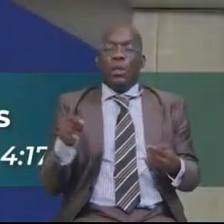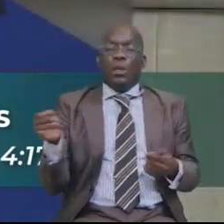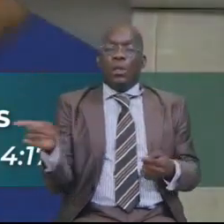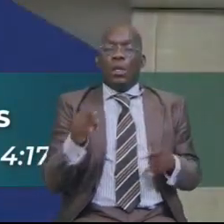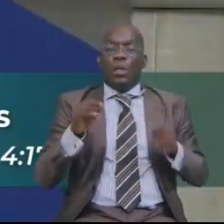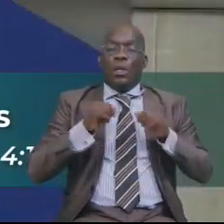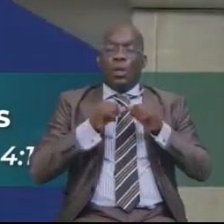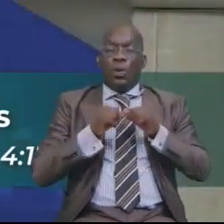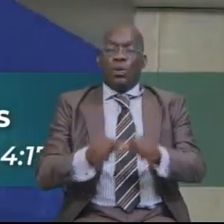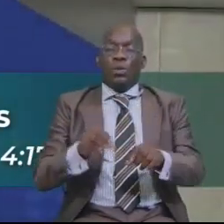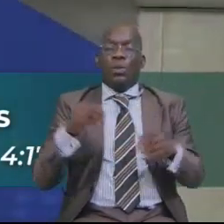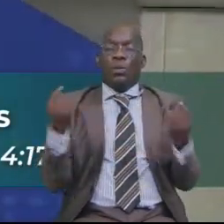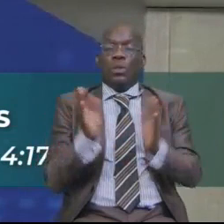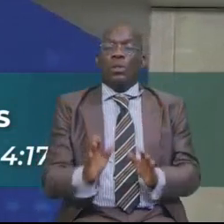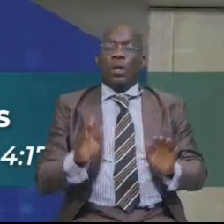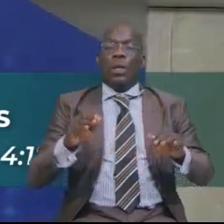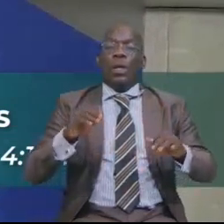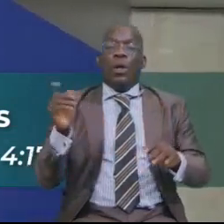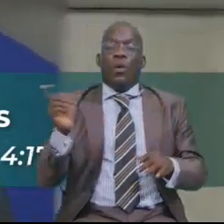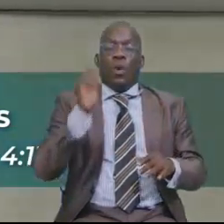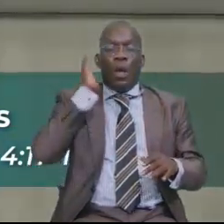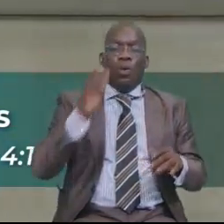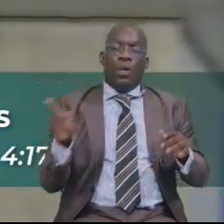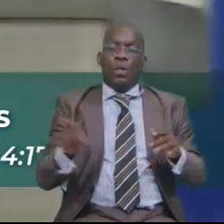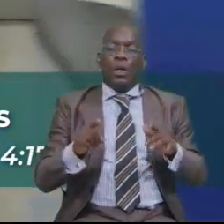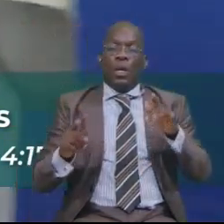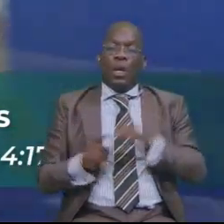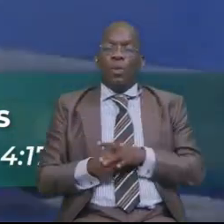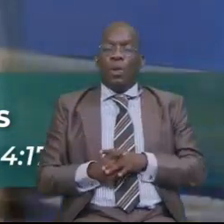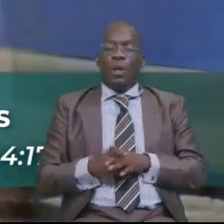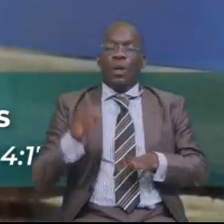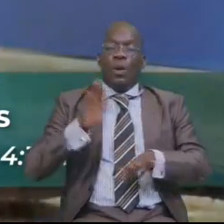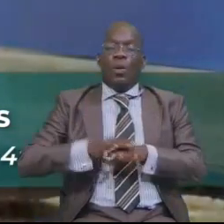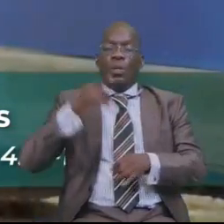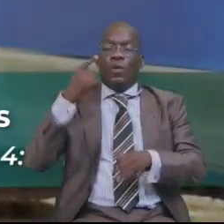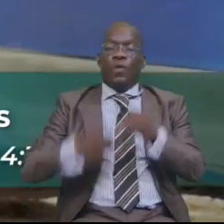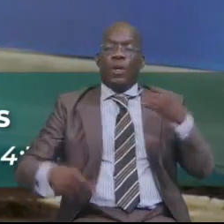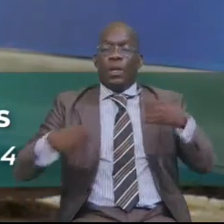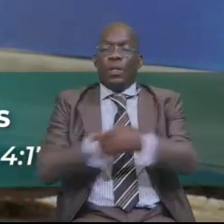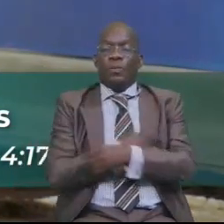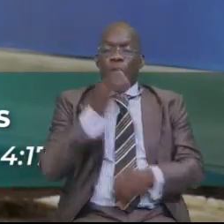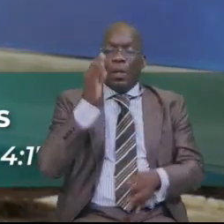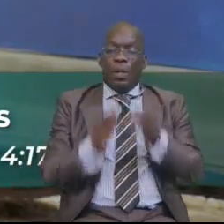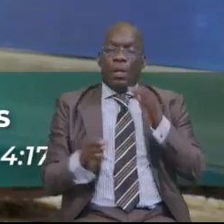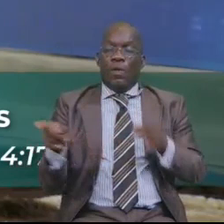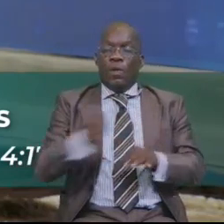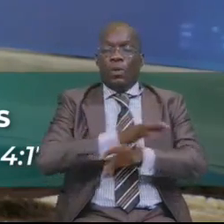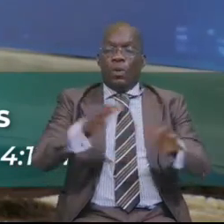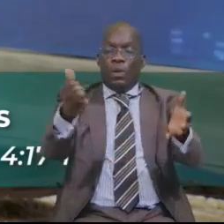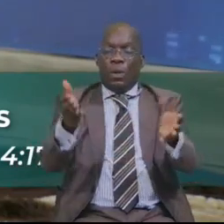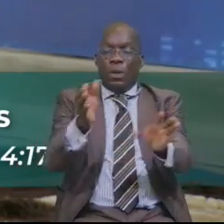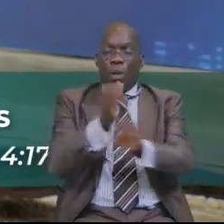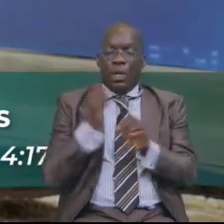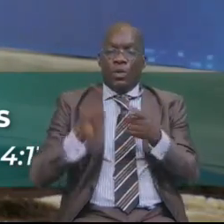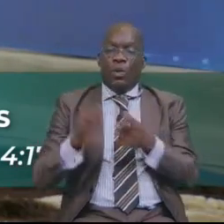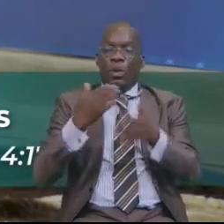sinners, where will they appear on the final day? And if they don't get to heaven, what is God